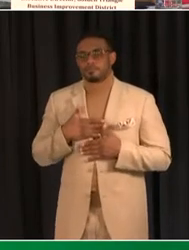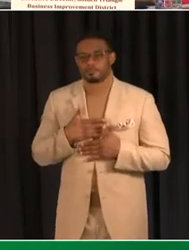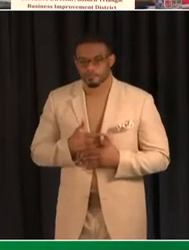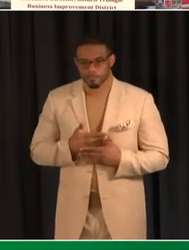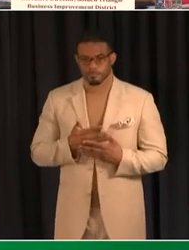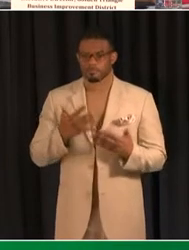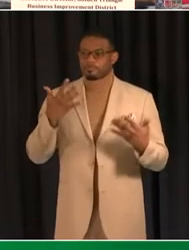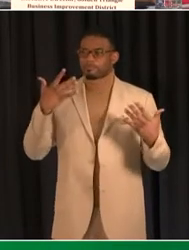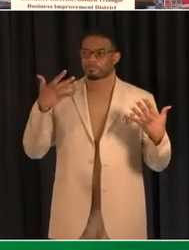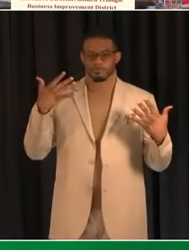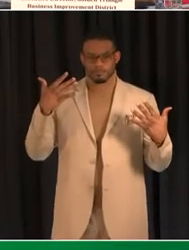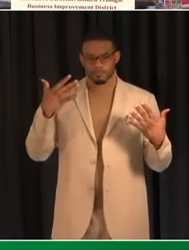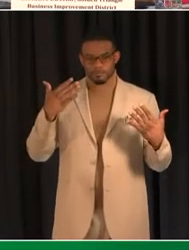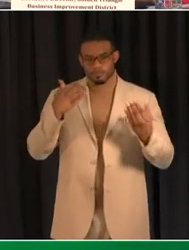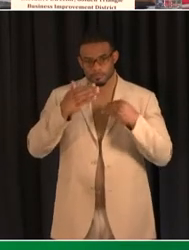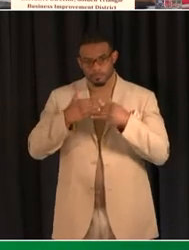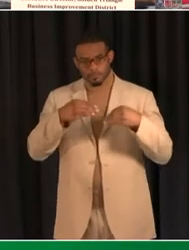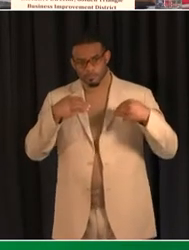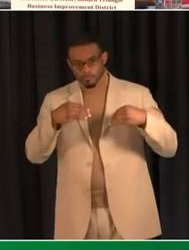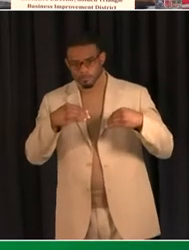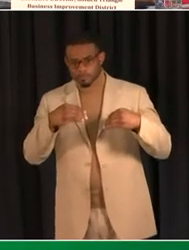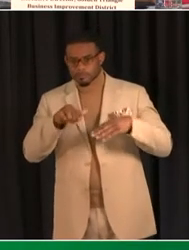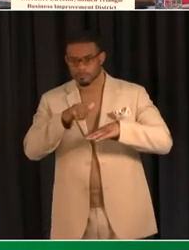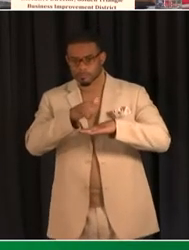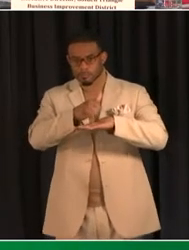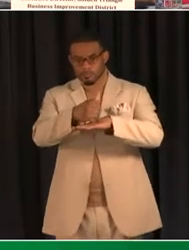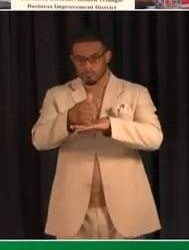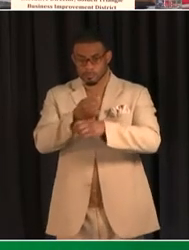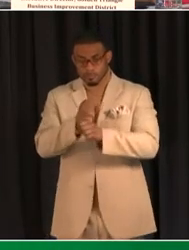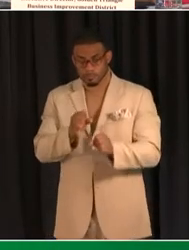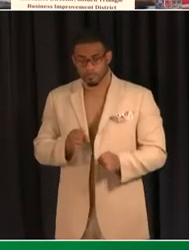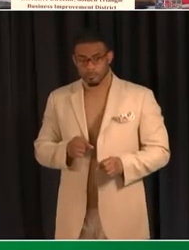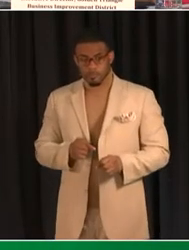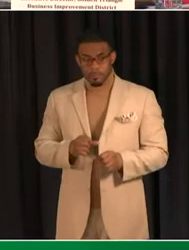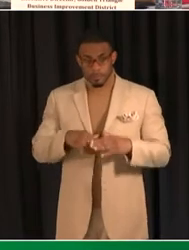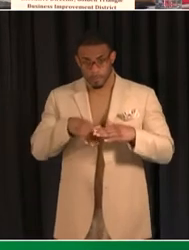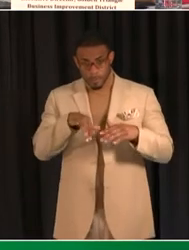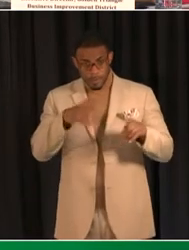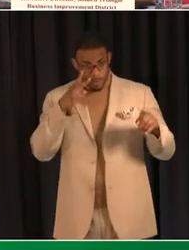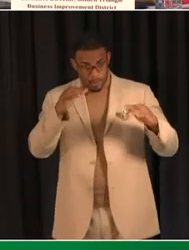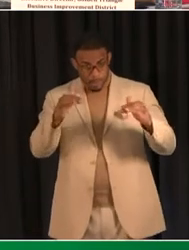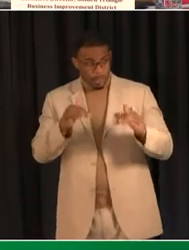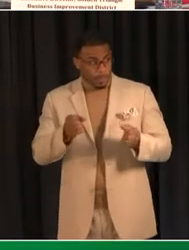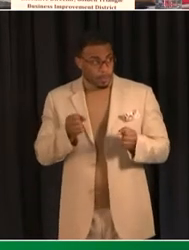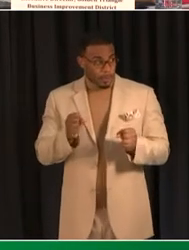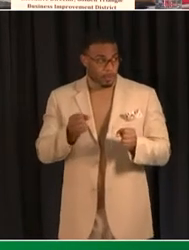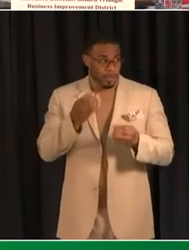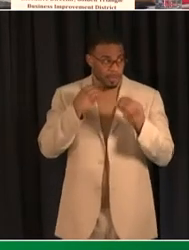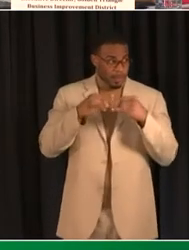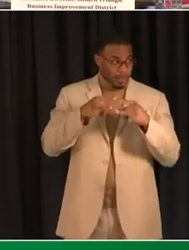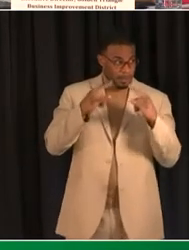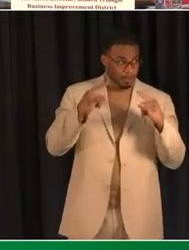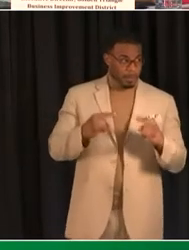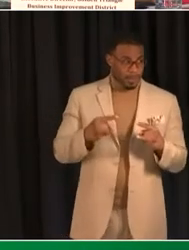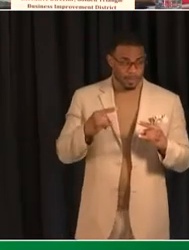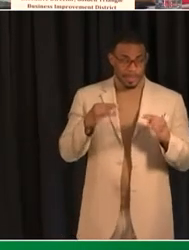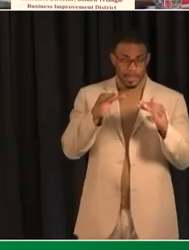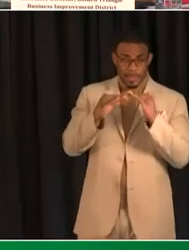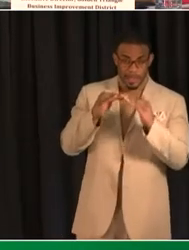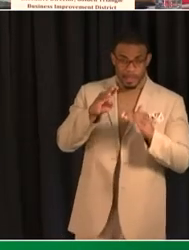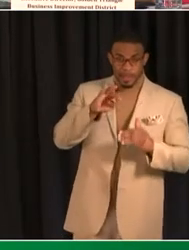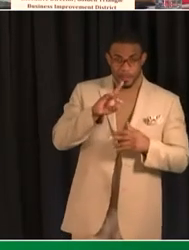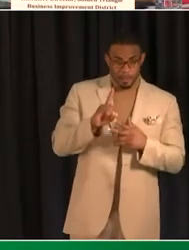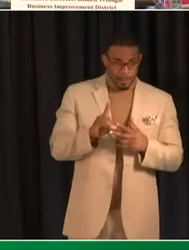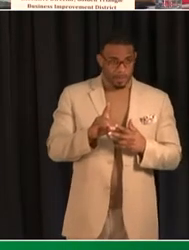and enjoy food from some of our retailers safely. Below that, you see a streetery, which